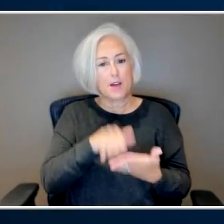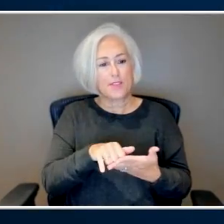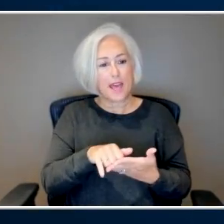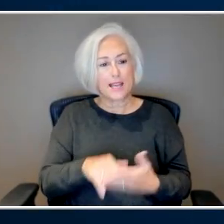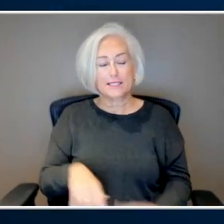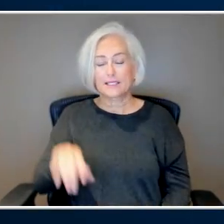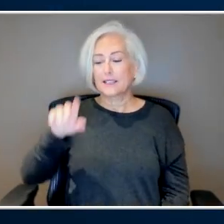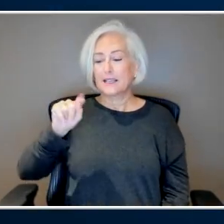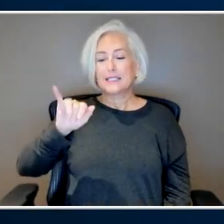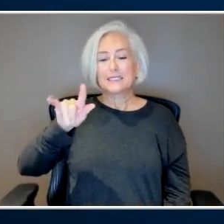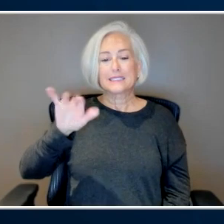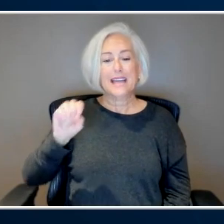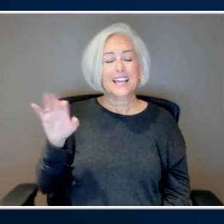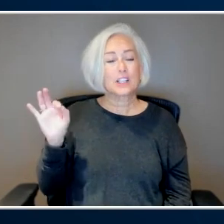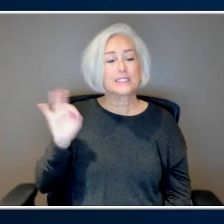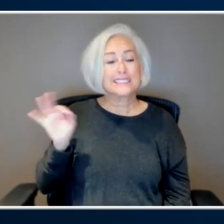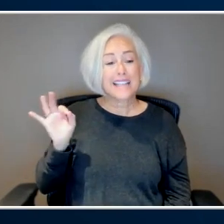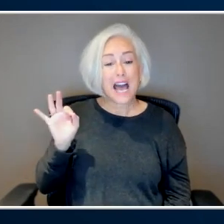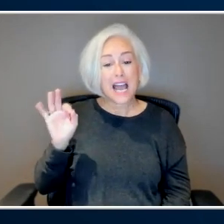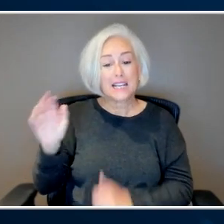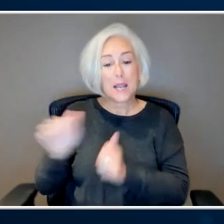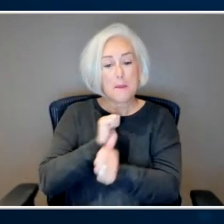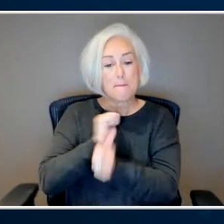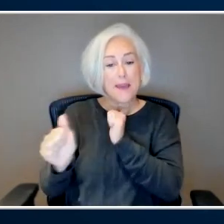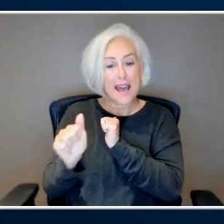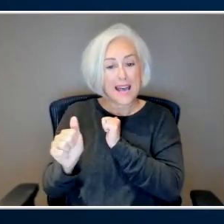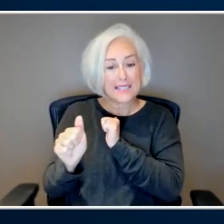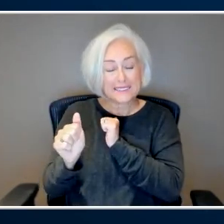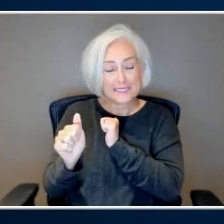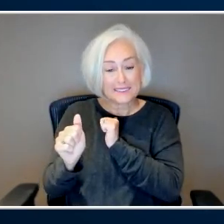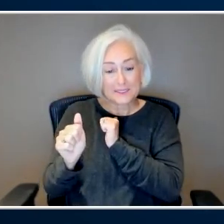IX was passed in